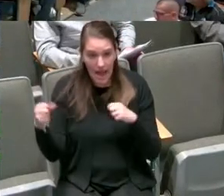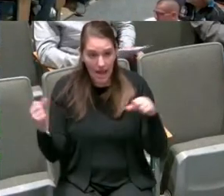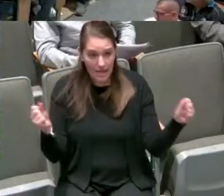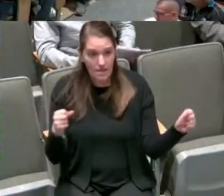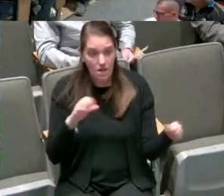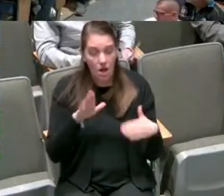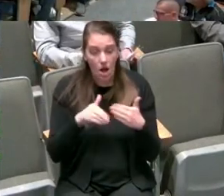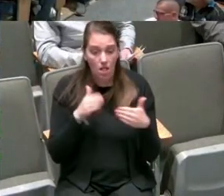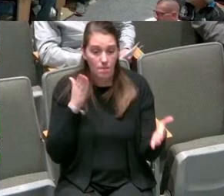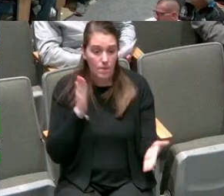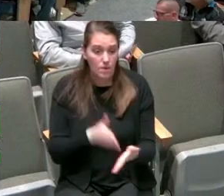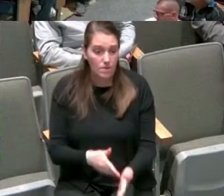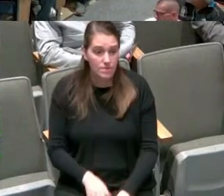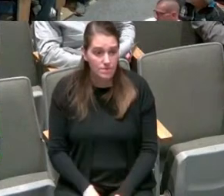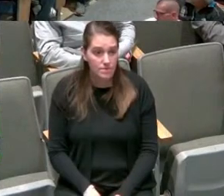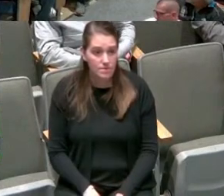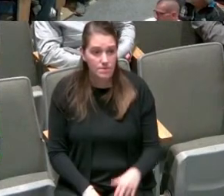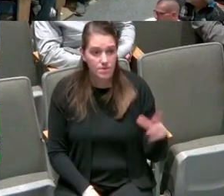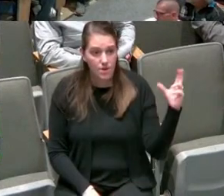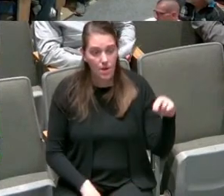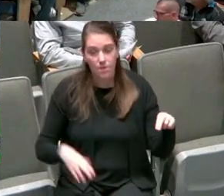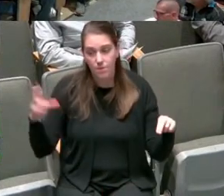all opposed